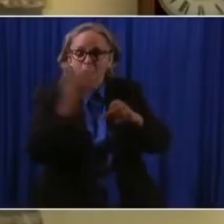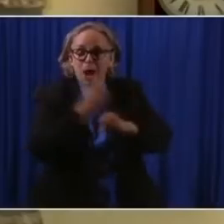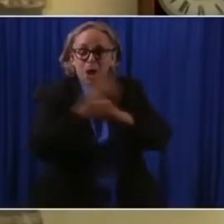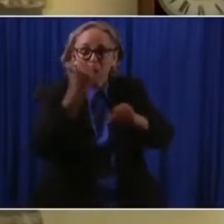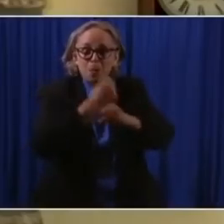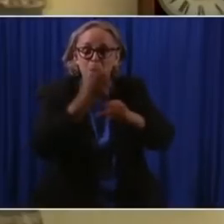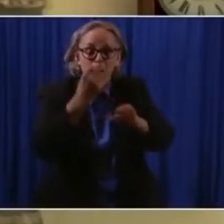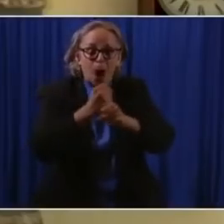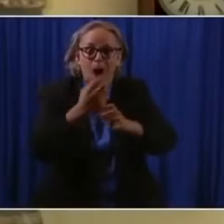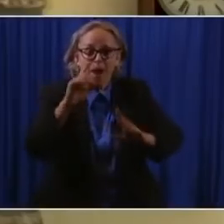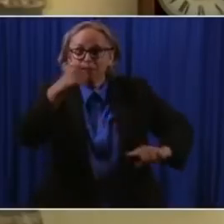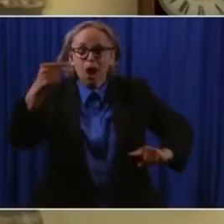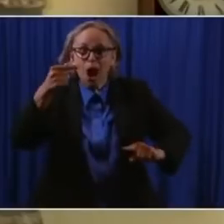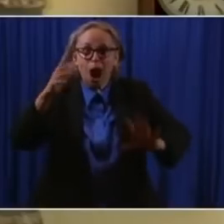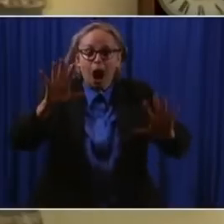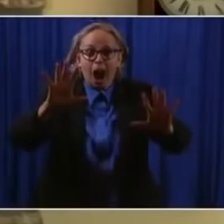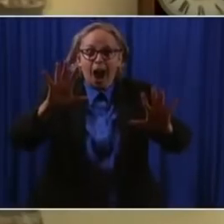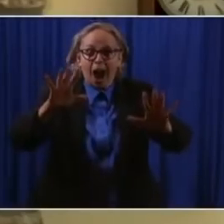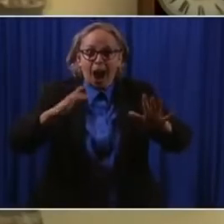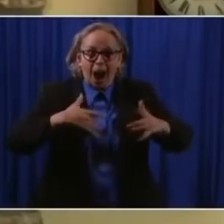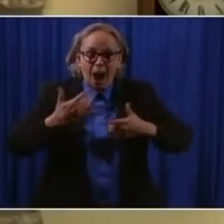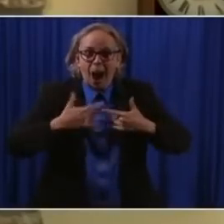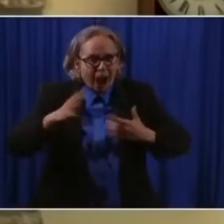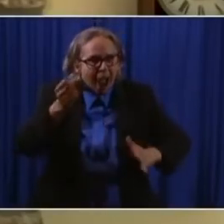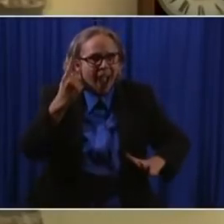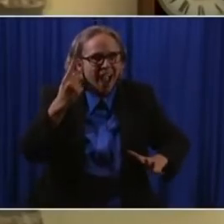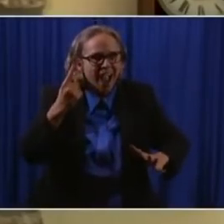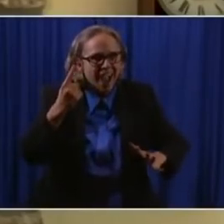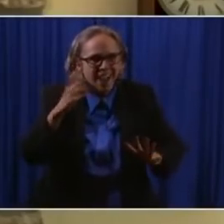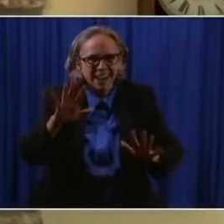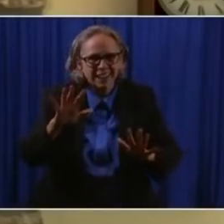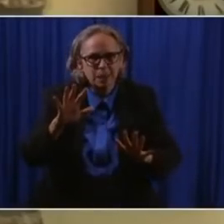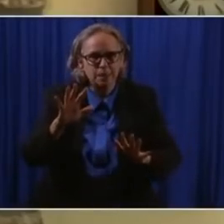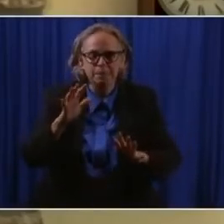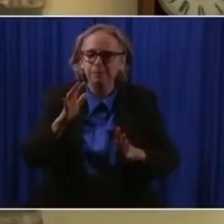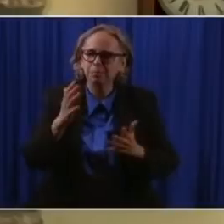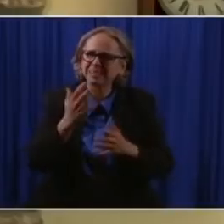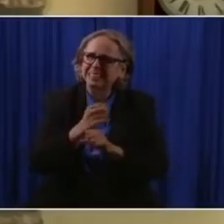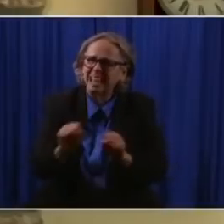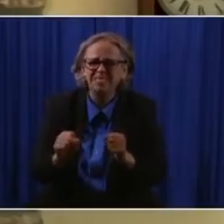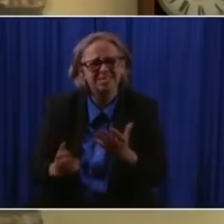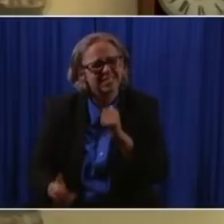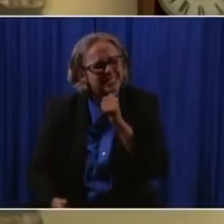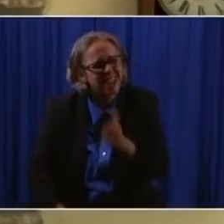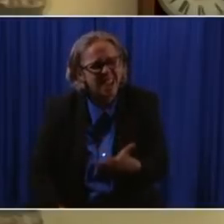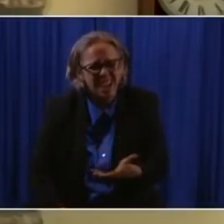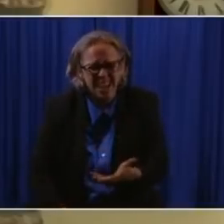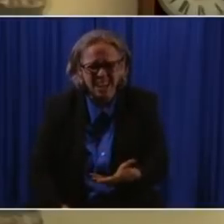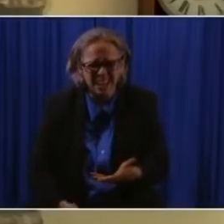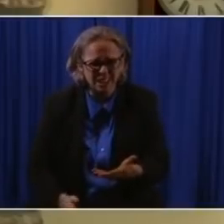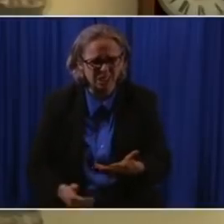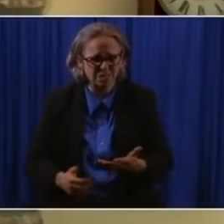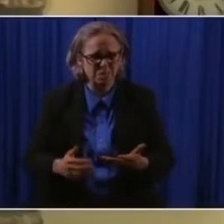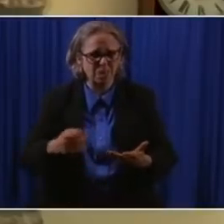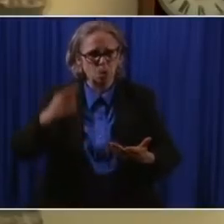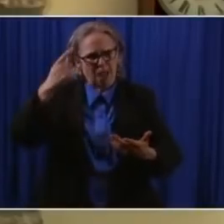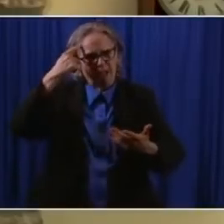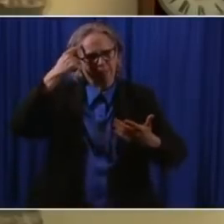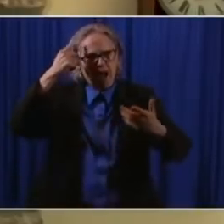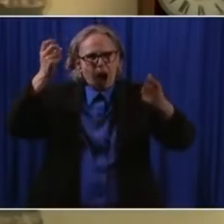it. But it's just not safe. And so this is our compromise. This is kind of how we can let people